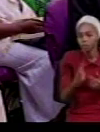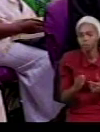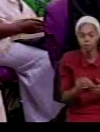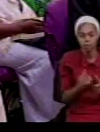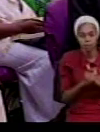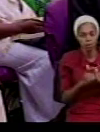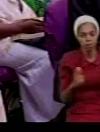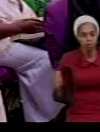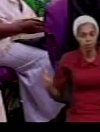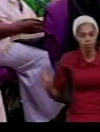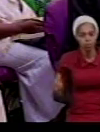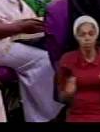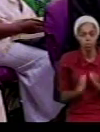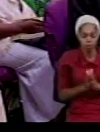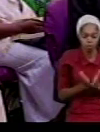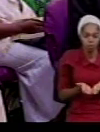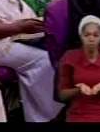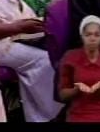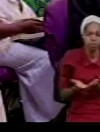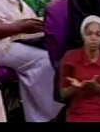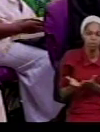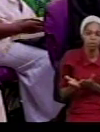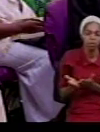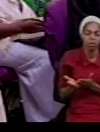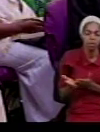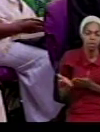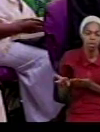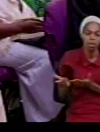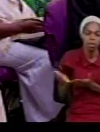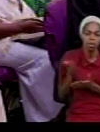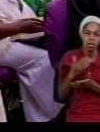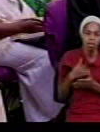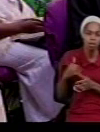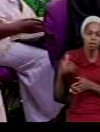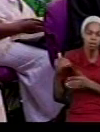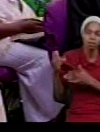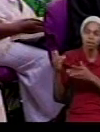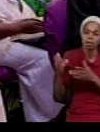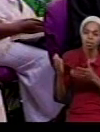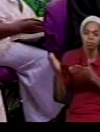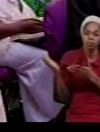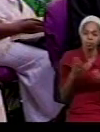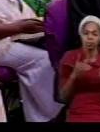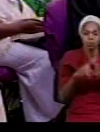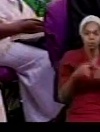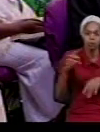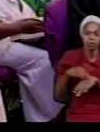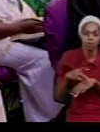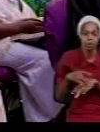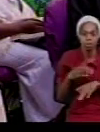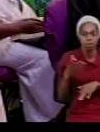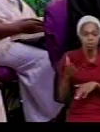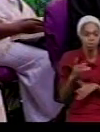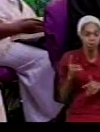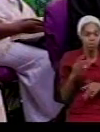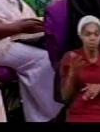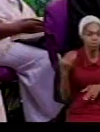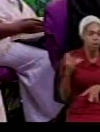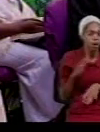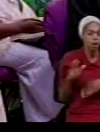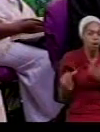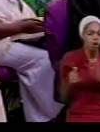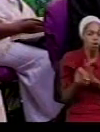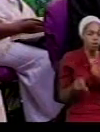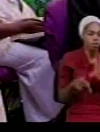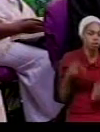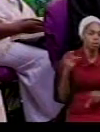the four corners and let down to earth, wherein were all manners of four-footed